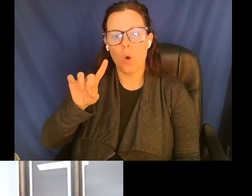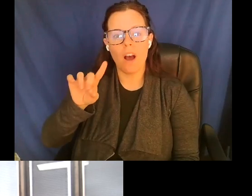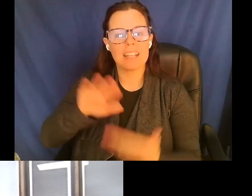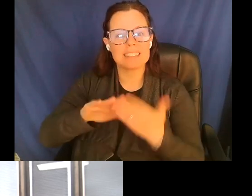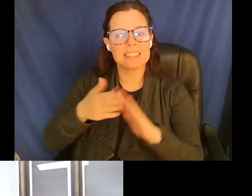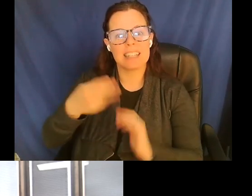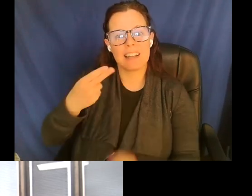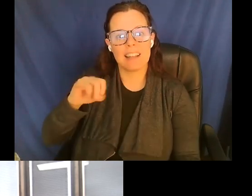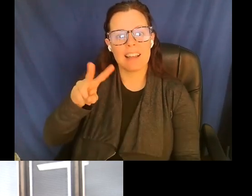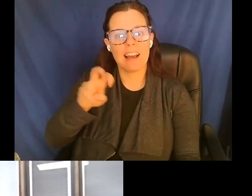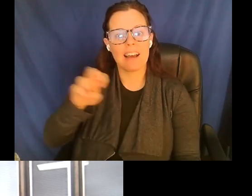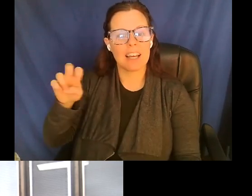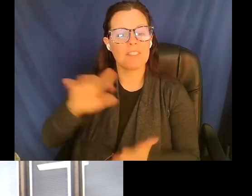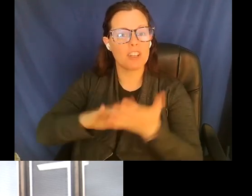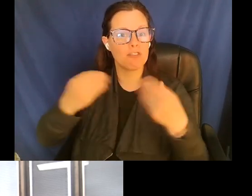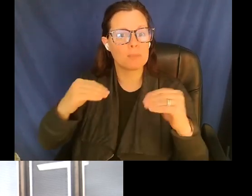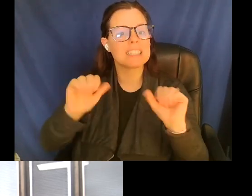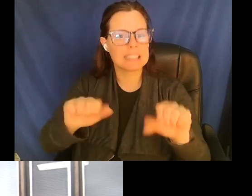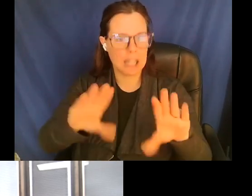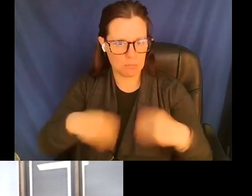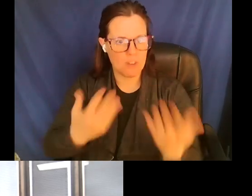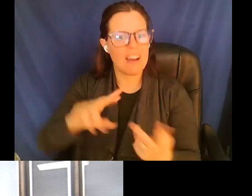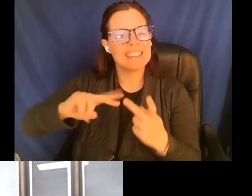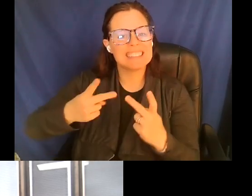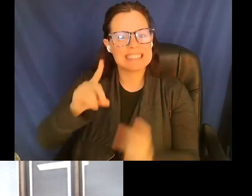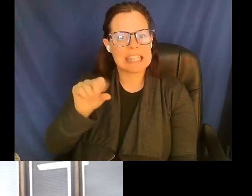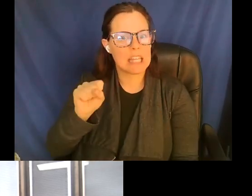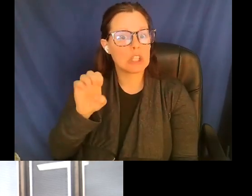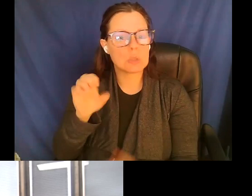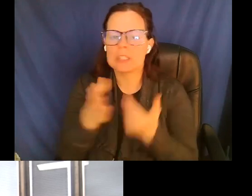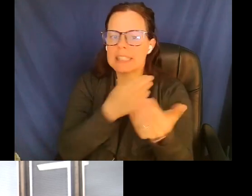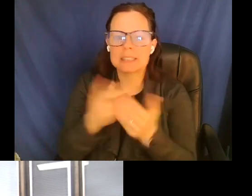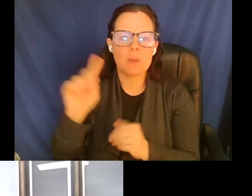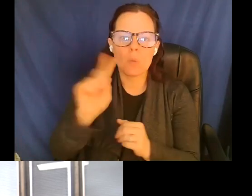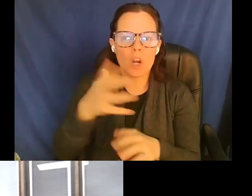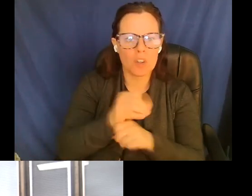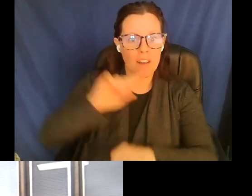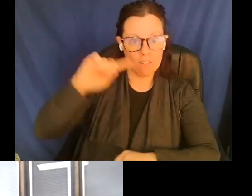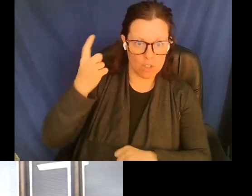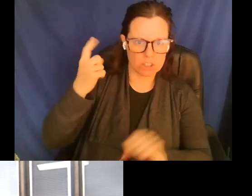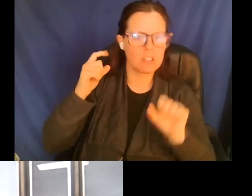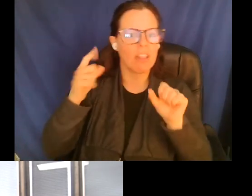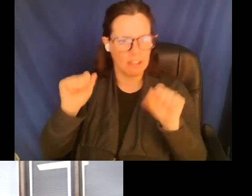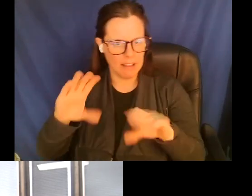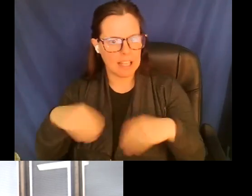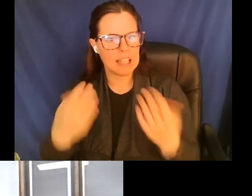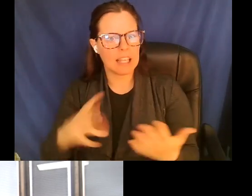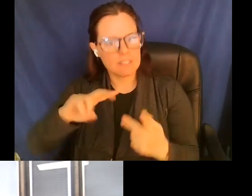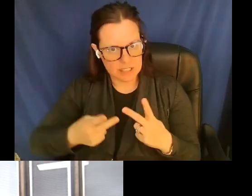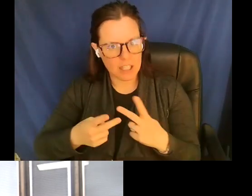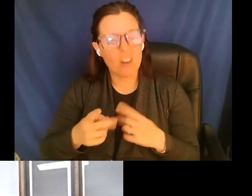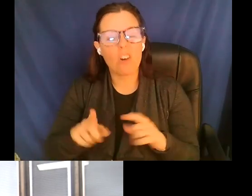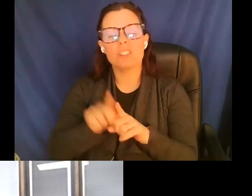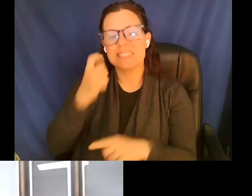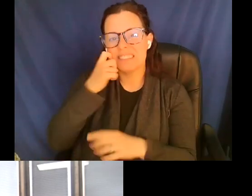are able to give second doses to people no matter where they received their first dose. We also got word today that